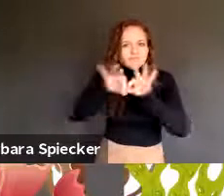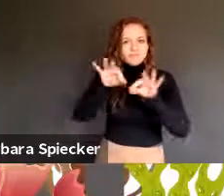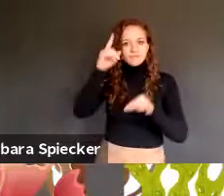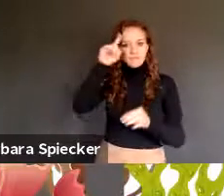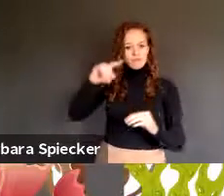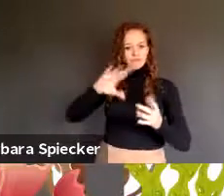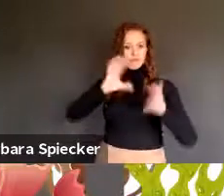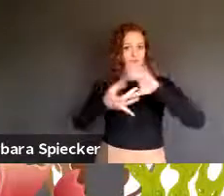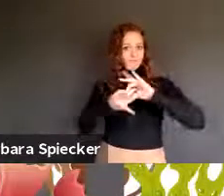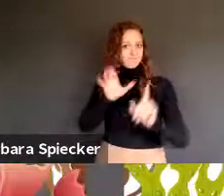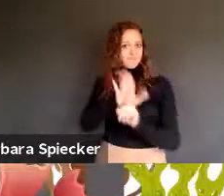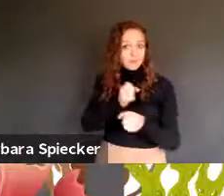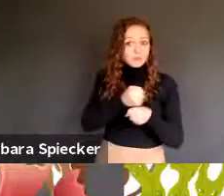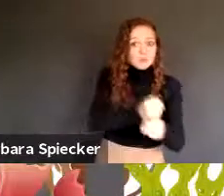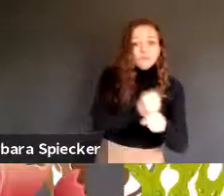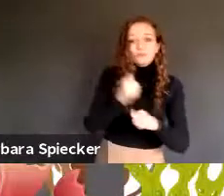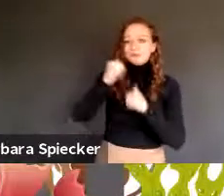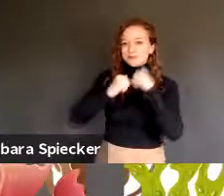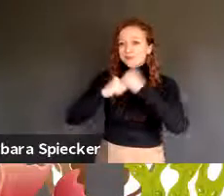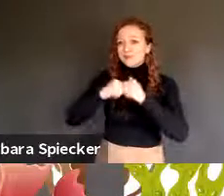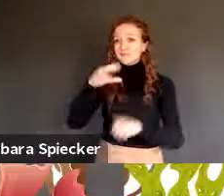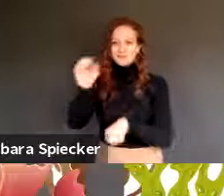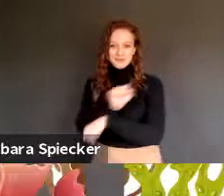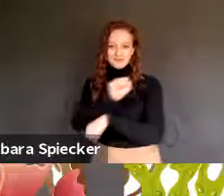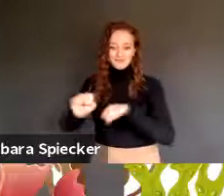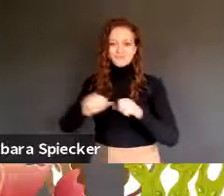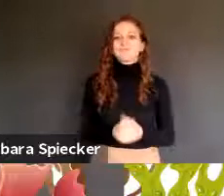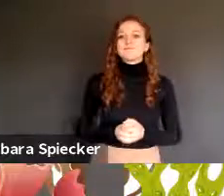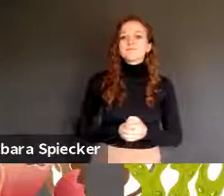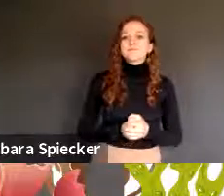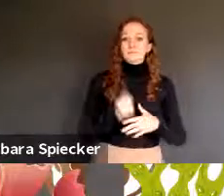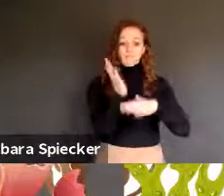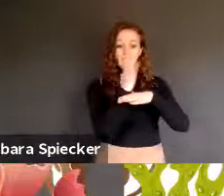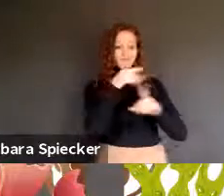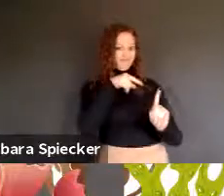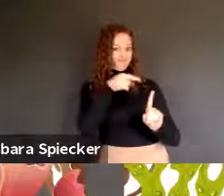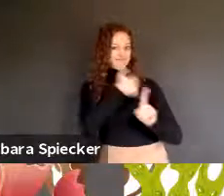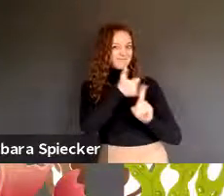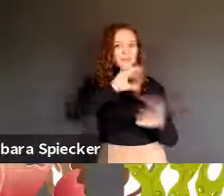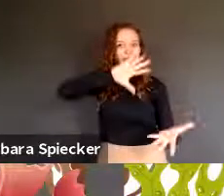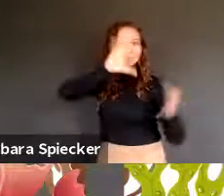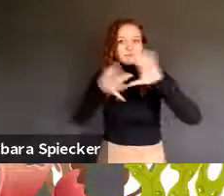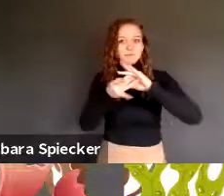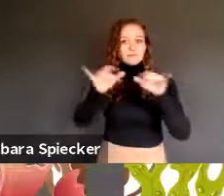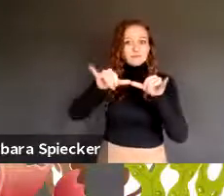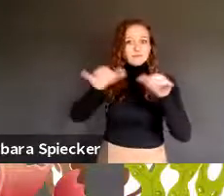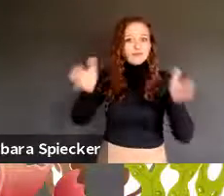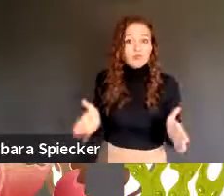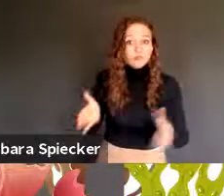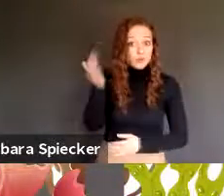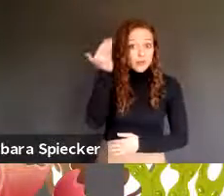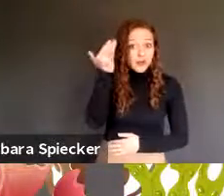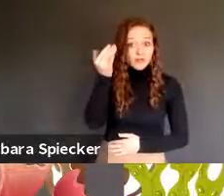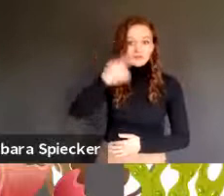Marine macroalgae are a diverse group of organisms critical to the productivity, structure, and function of coastal